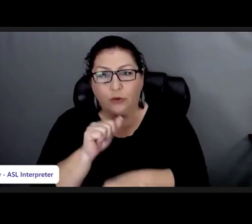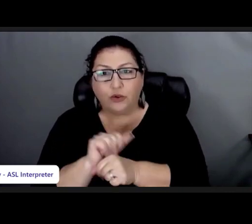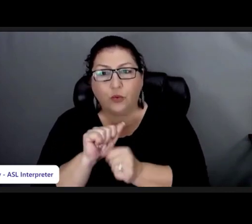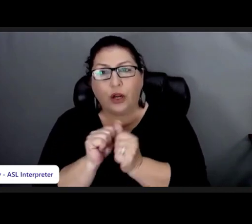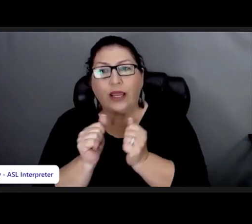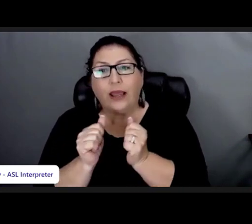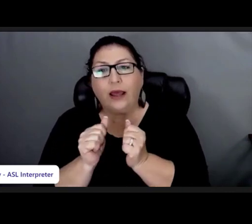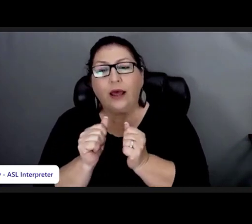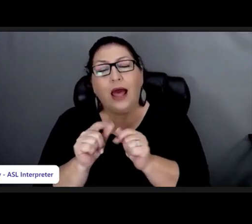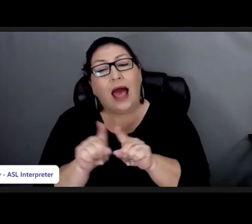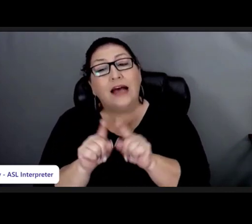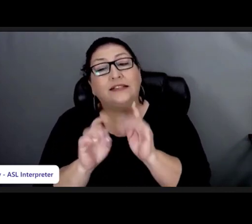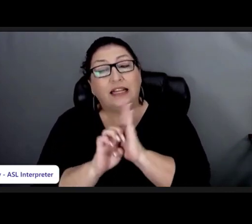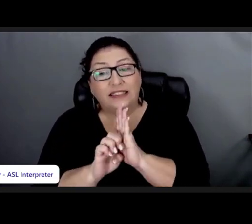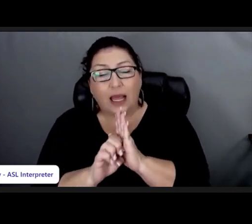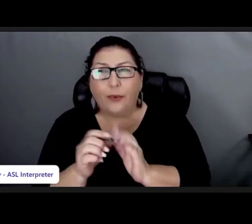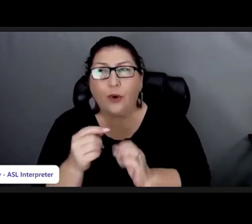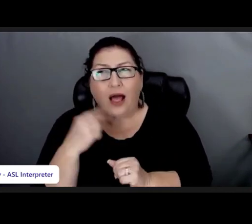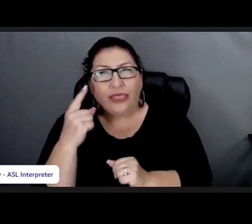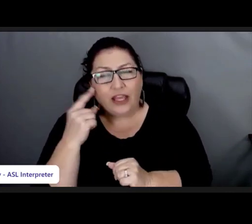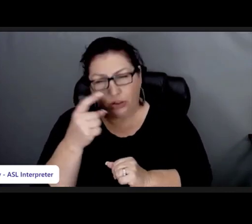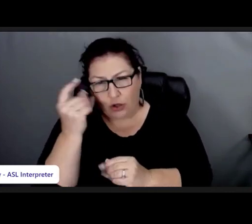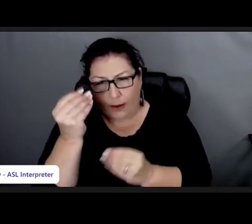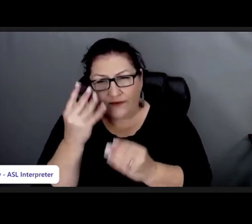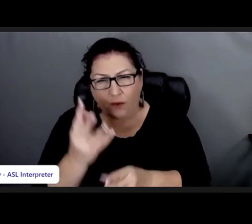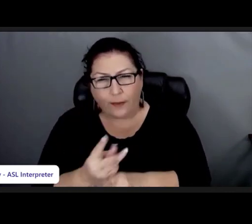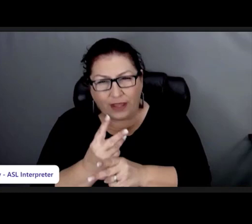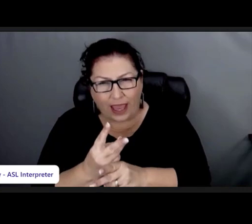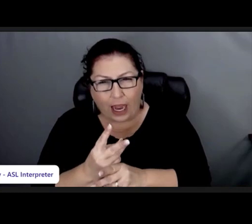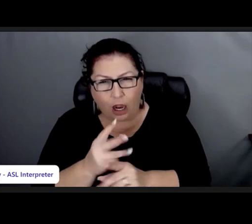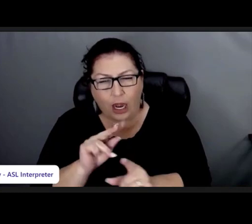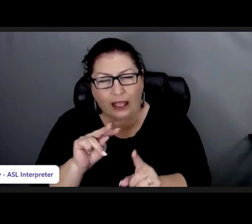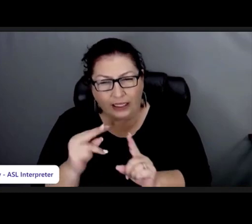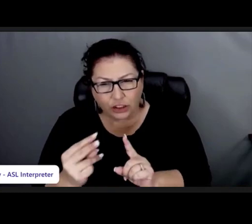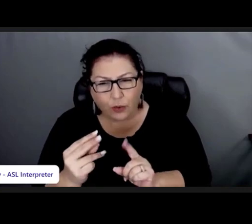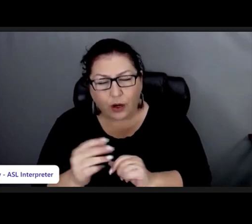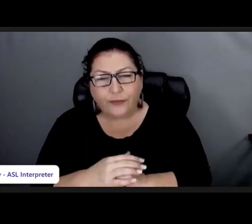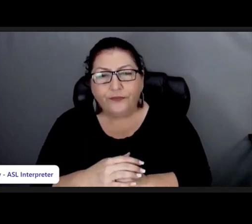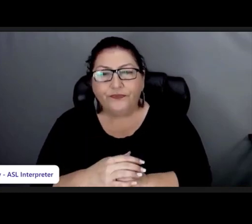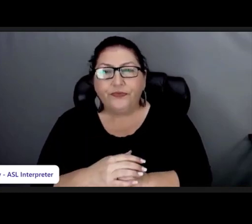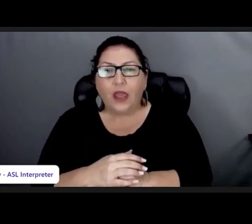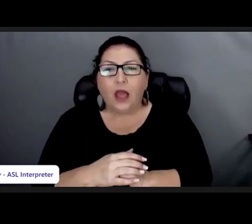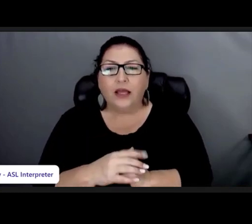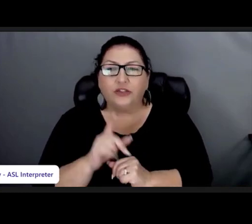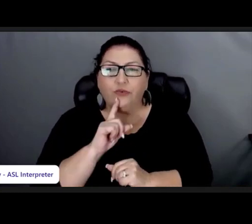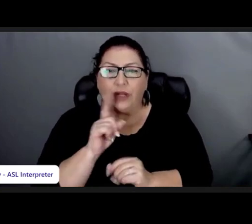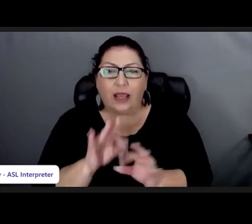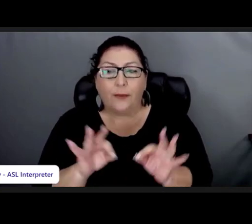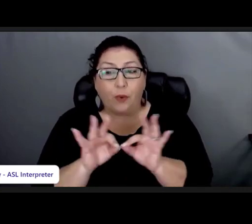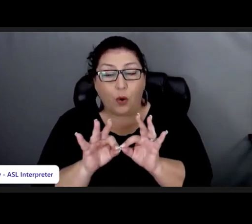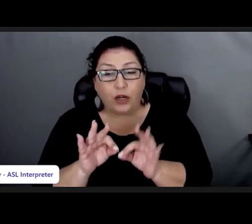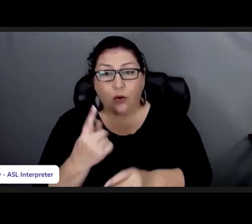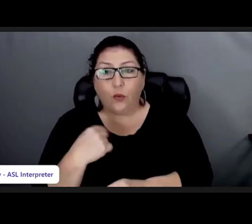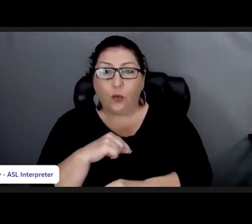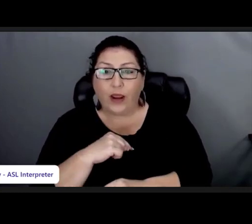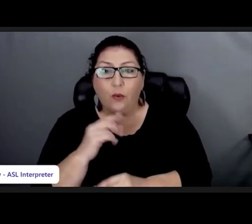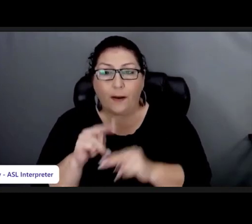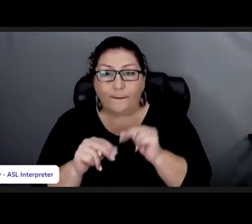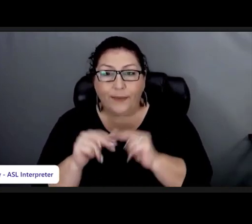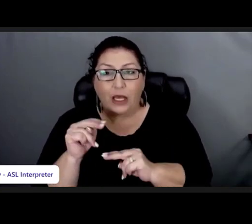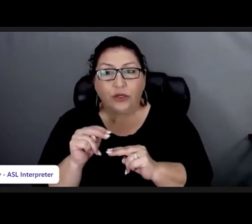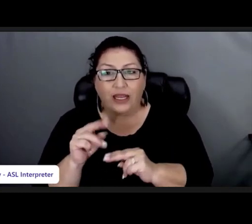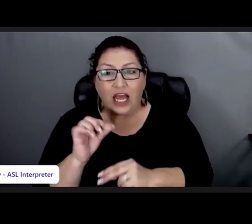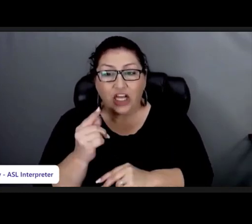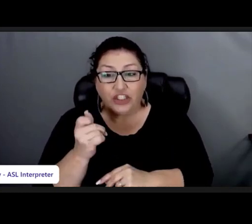as an example of, I think, trauma-informed care lens work. That's very important, is we were building a gender